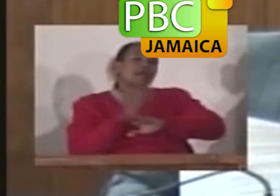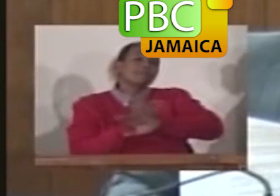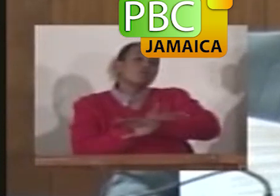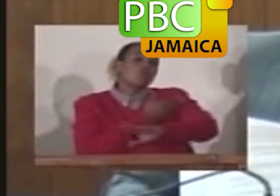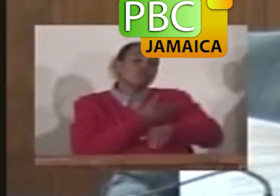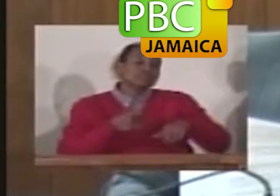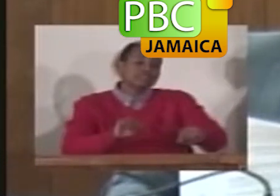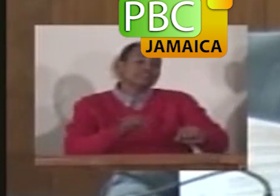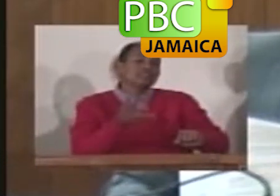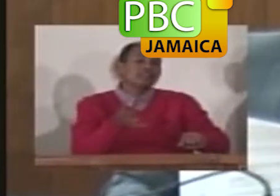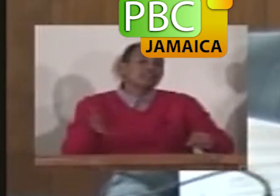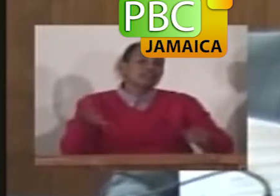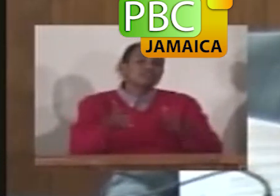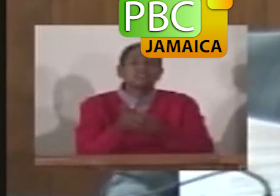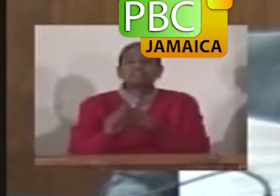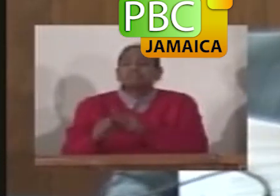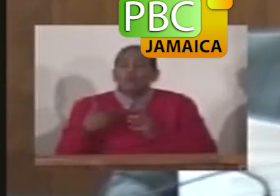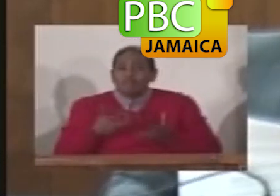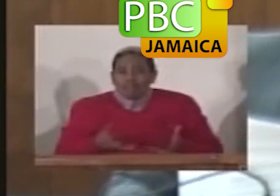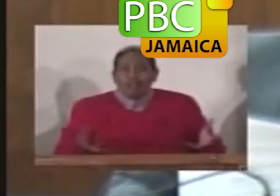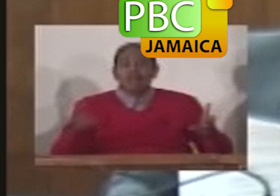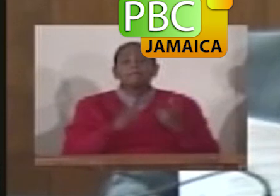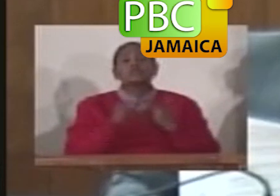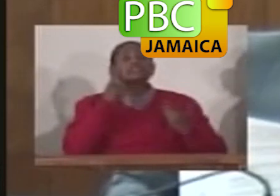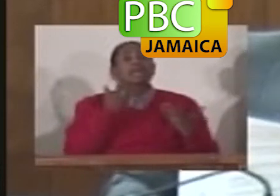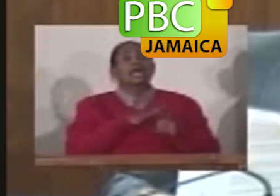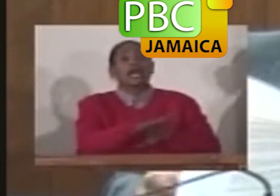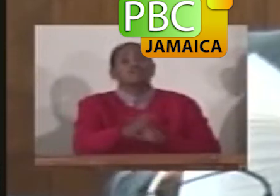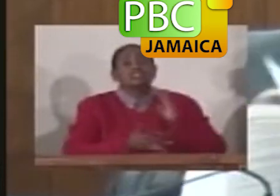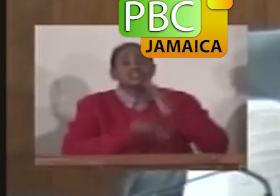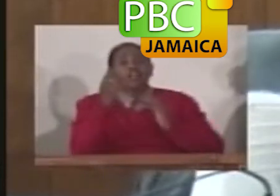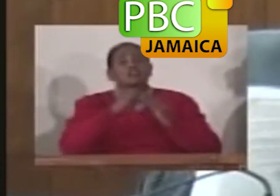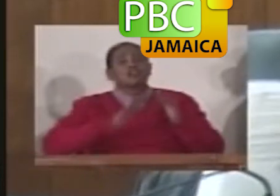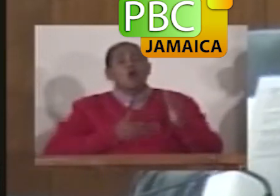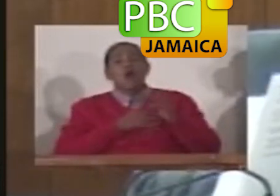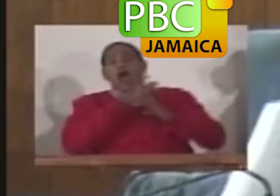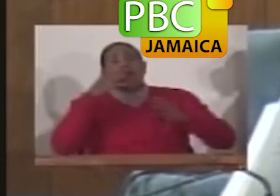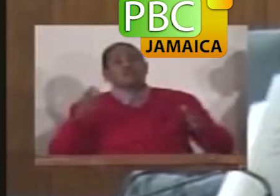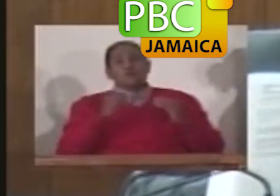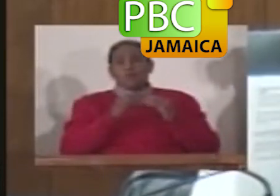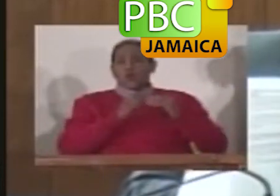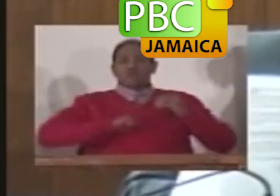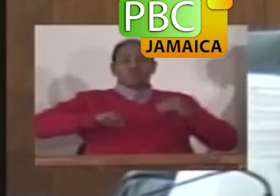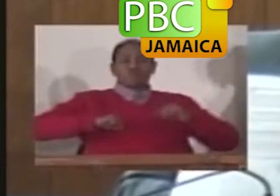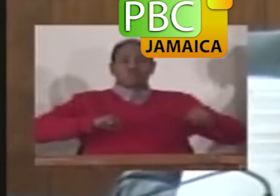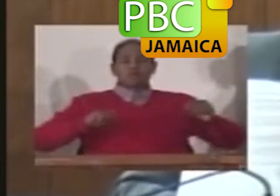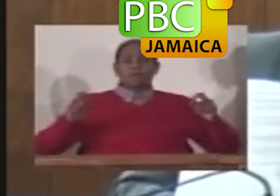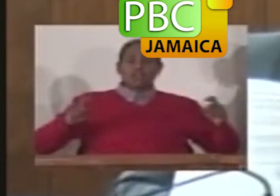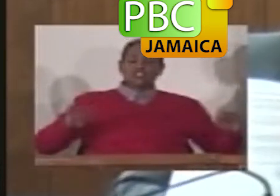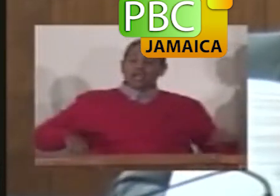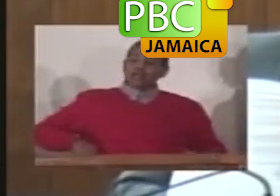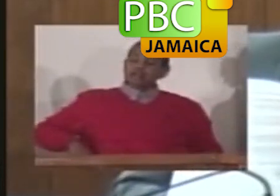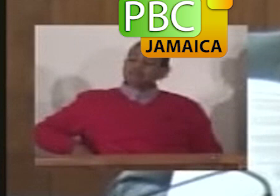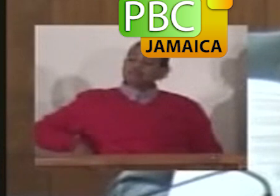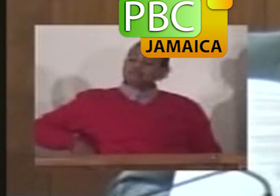and integrating technology in our agriculture to make it more resilient.